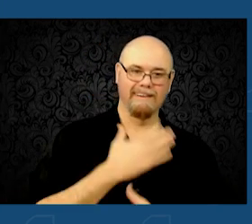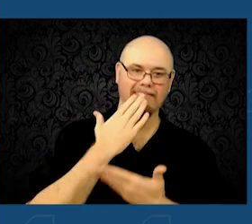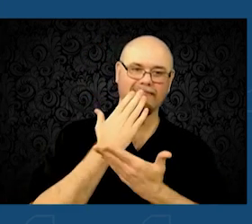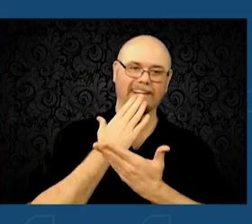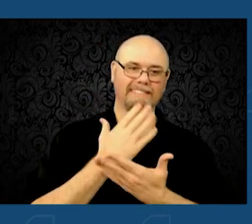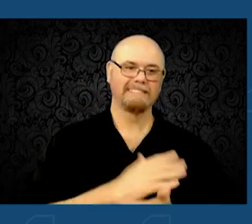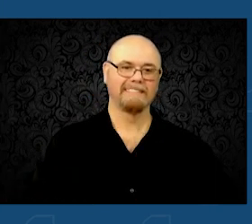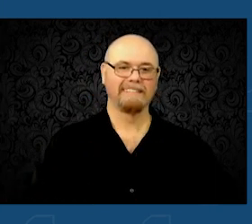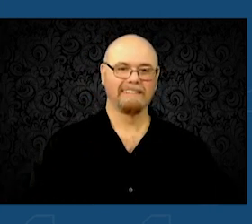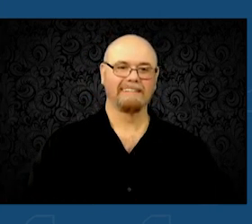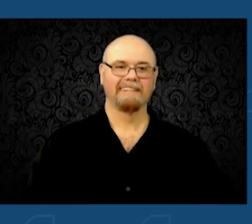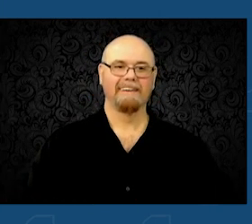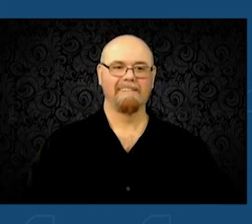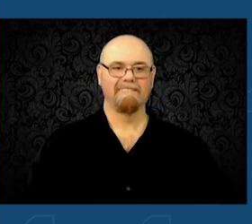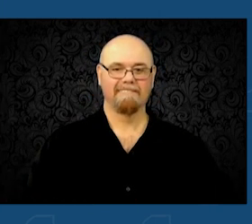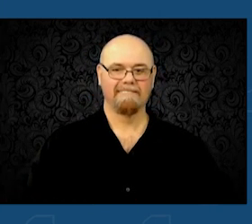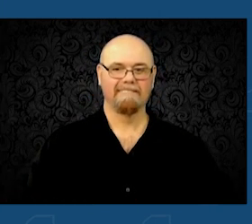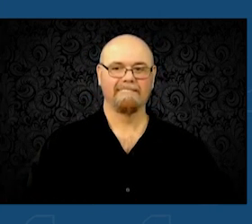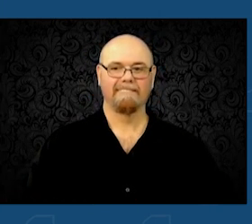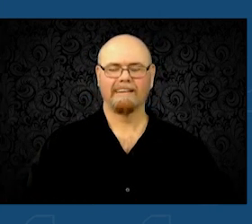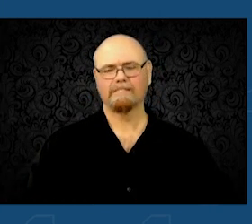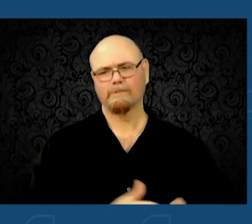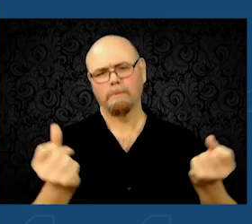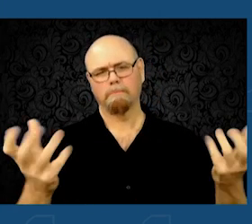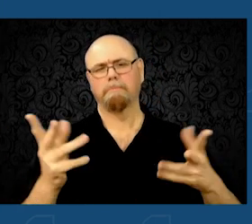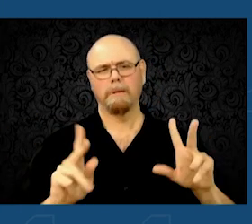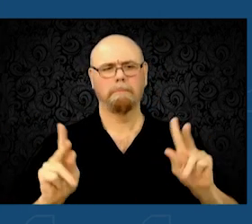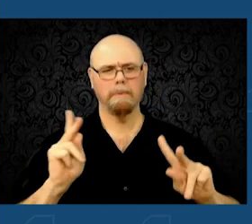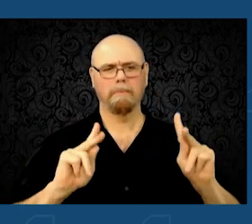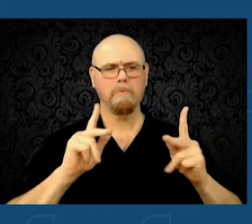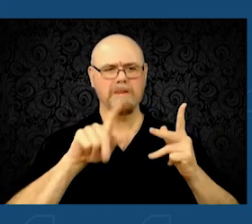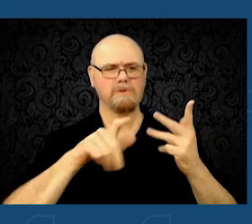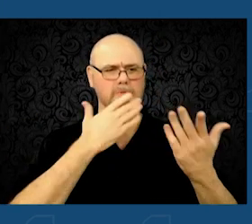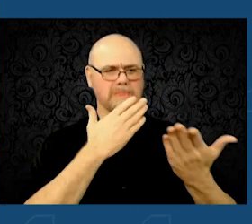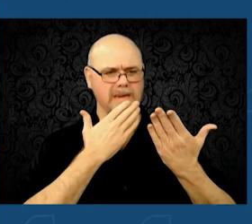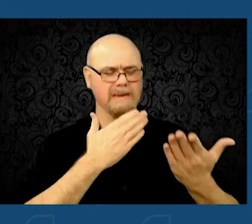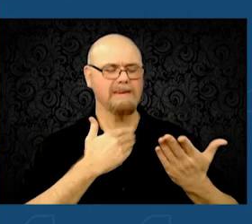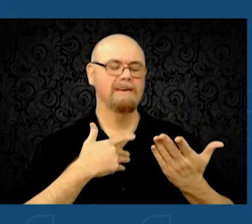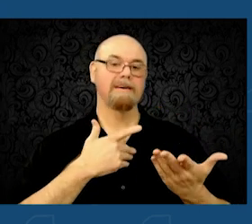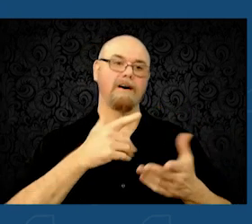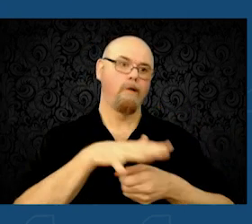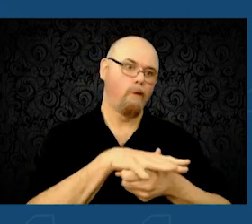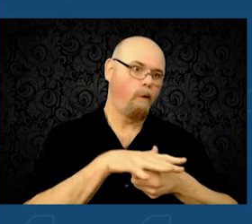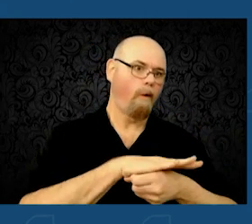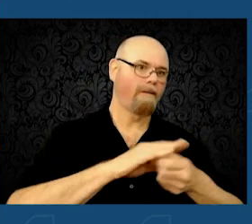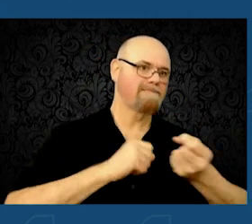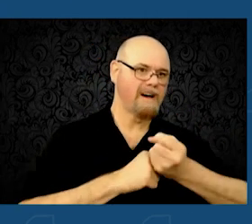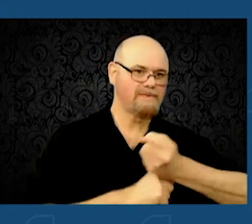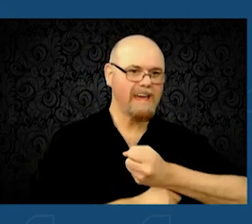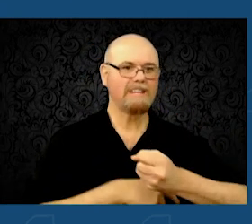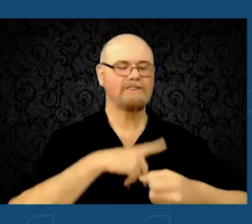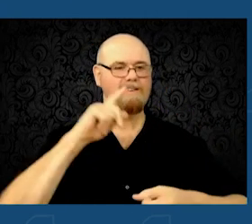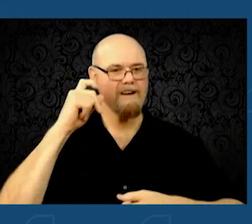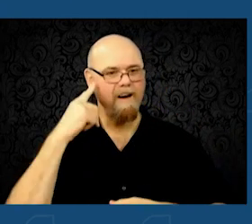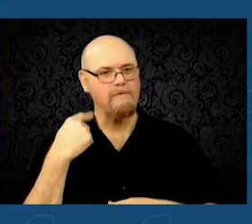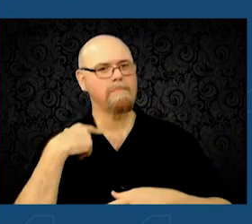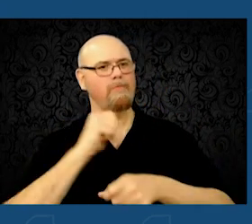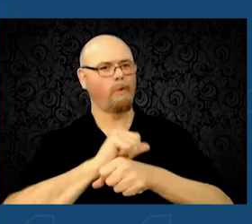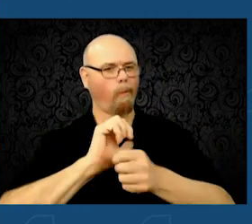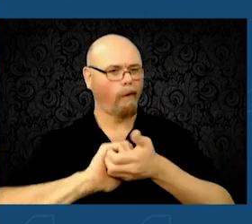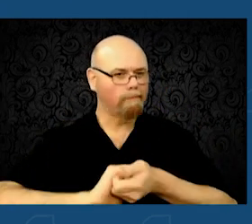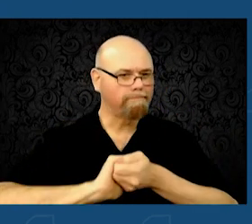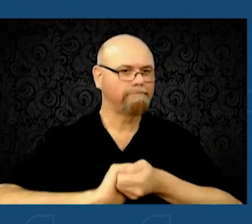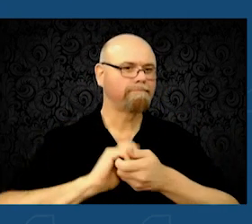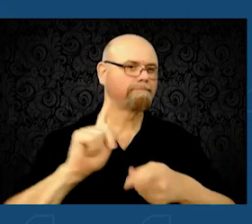There's so many to thank. The local foundations, government that's been hand in hand with us from day one. I'd